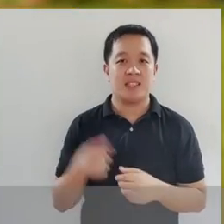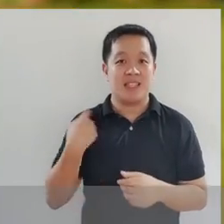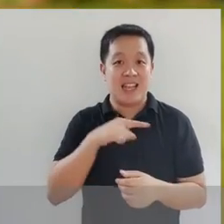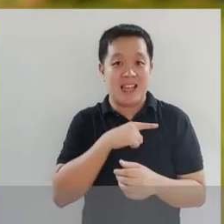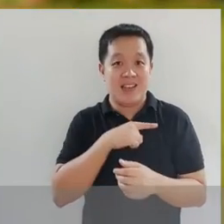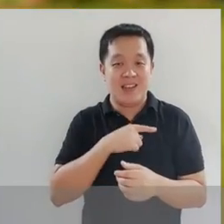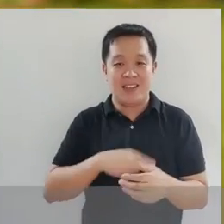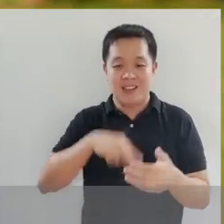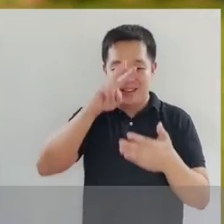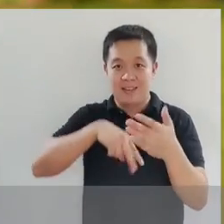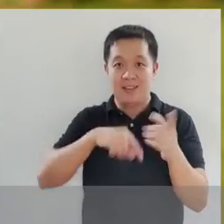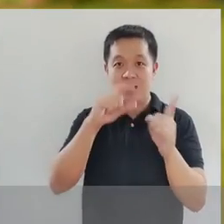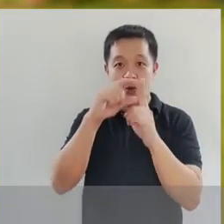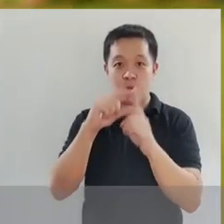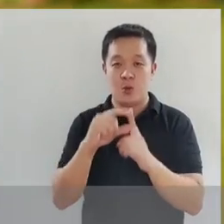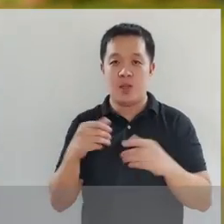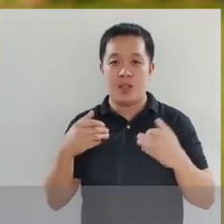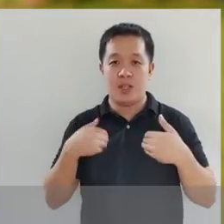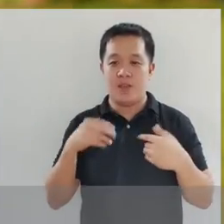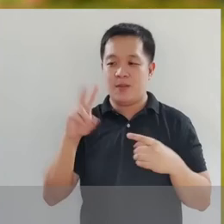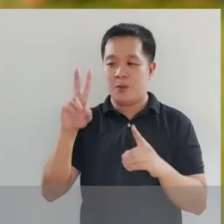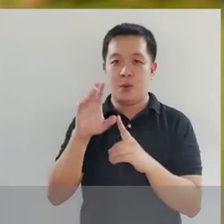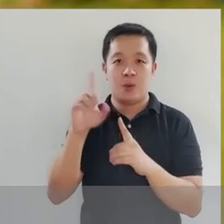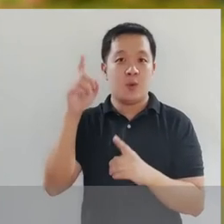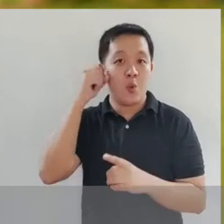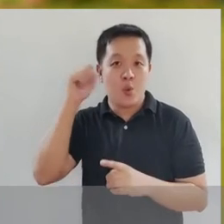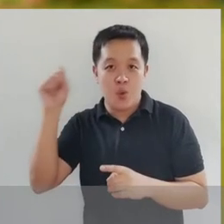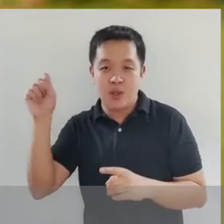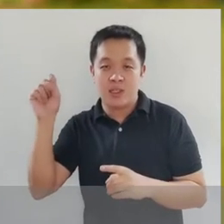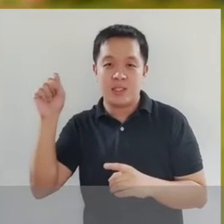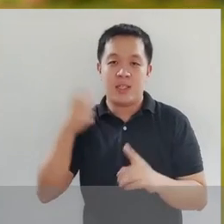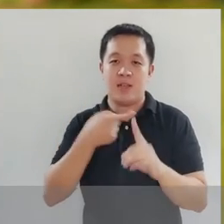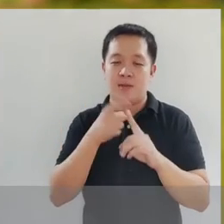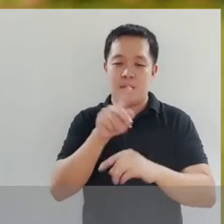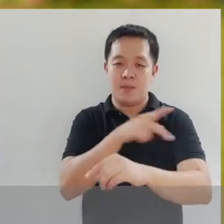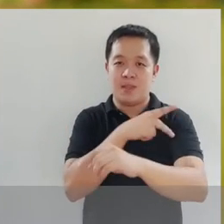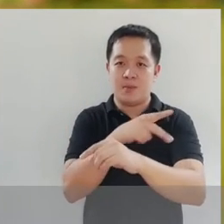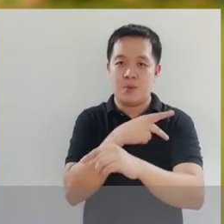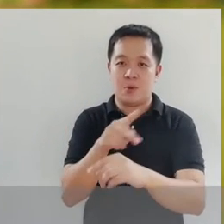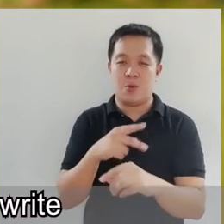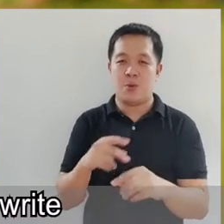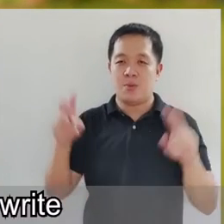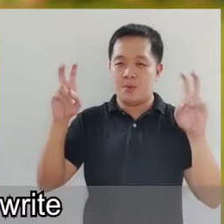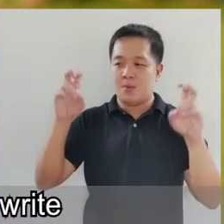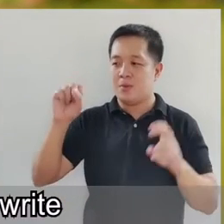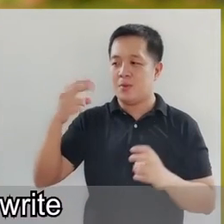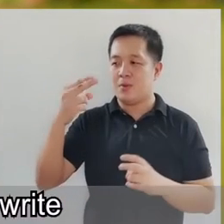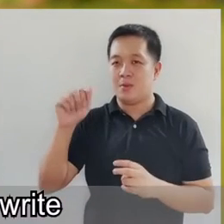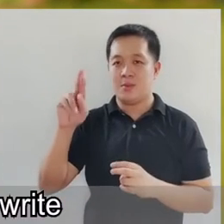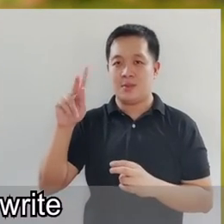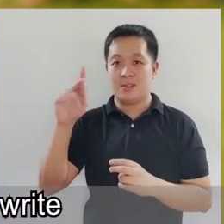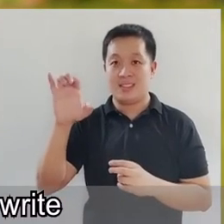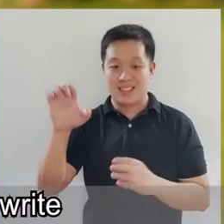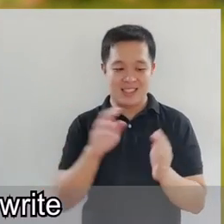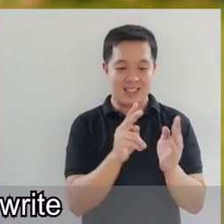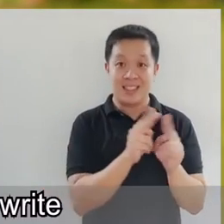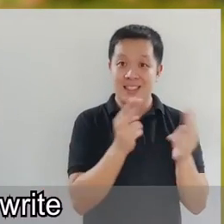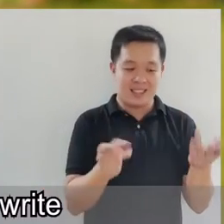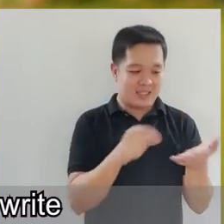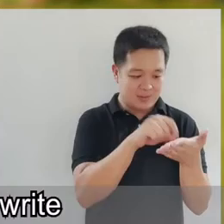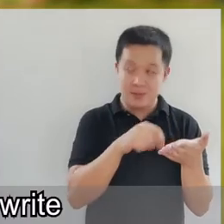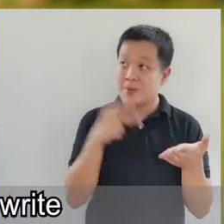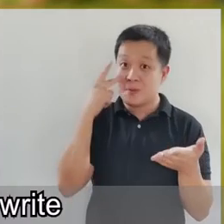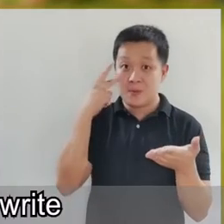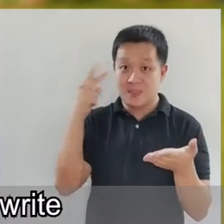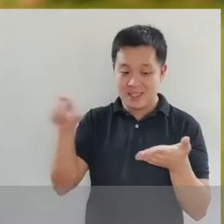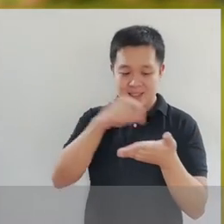Let us read the words with consonant digraphs from the poem Sharky. You may check your notes to see if you